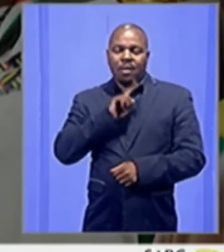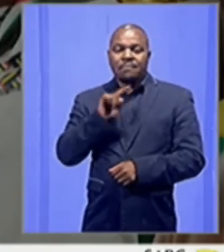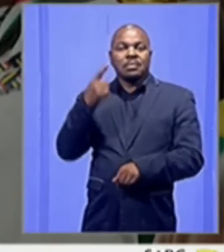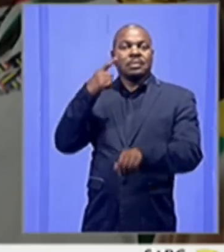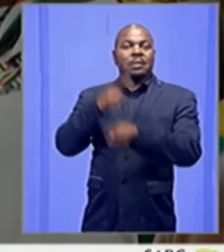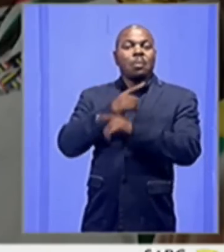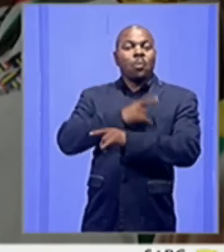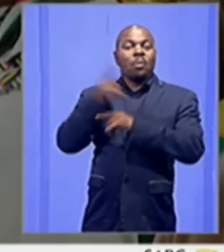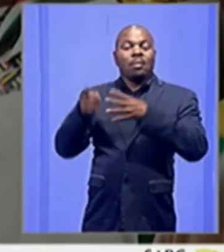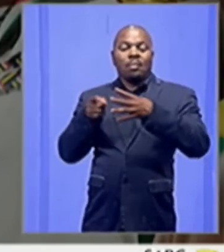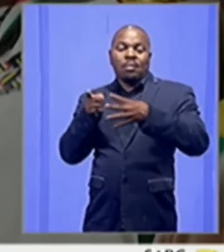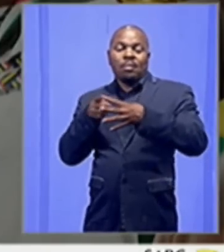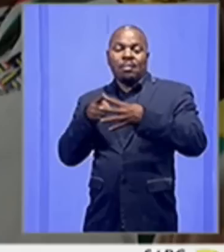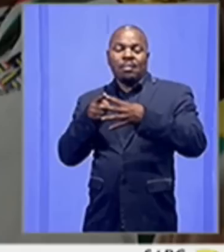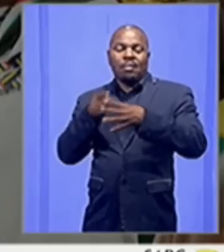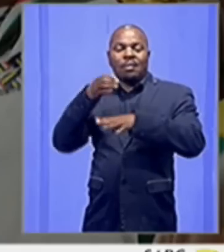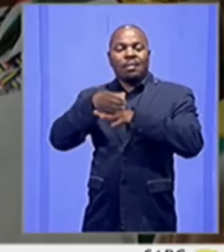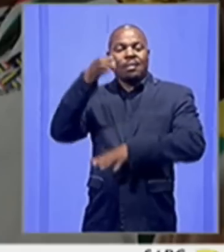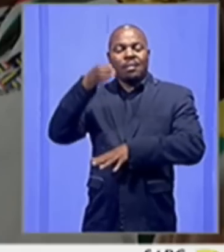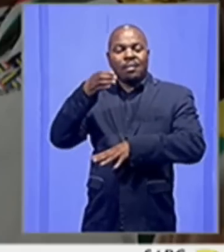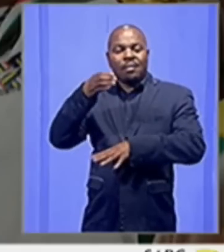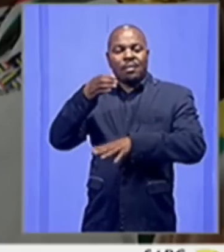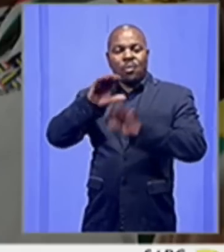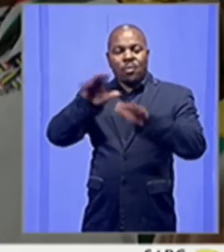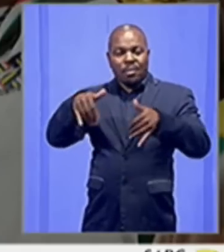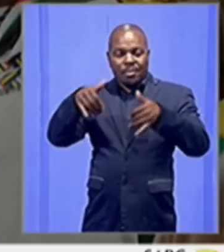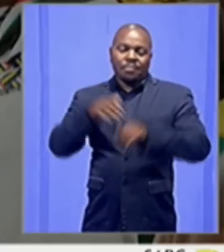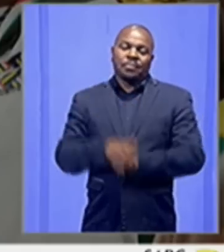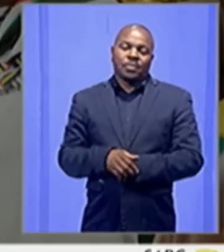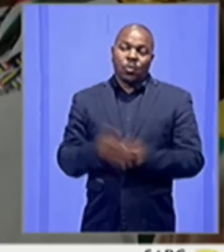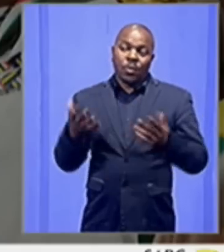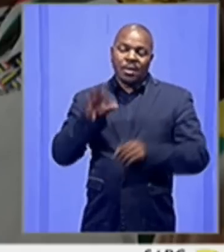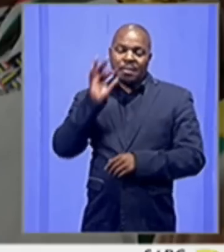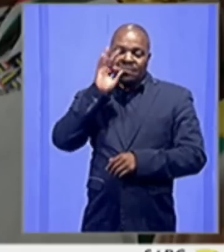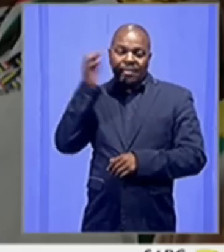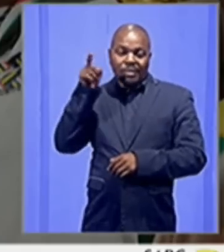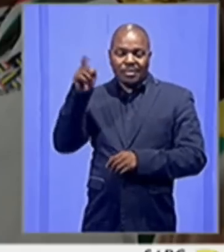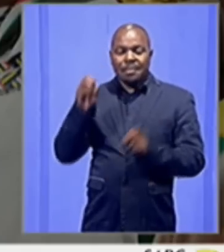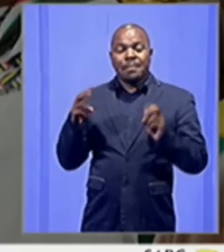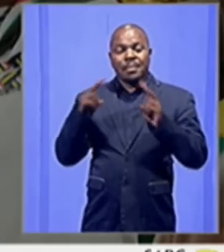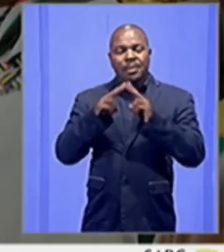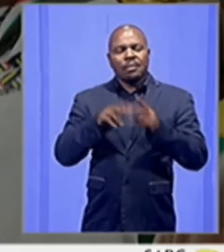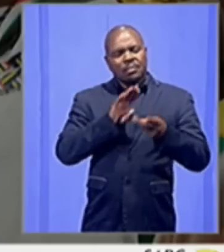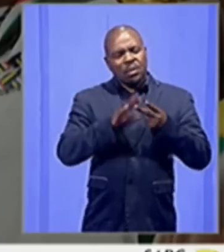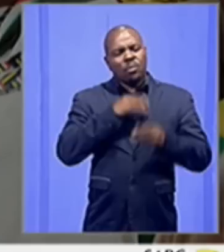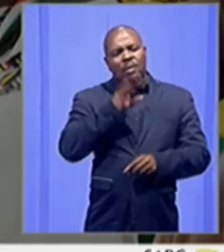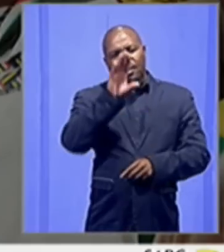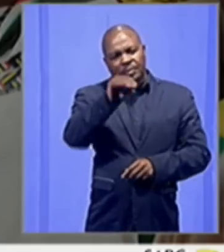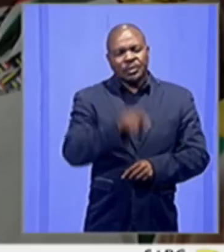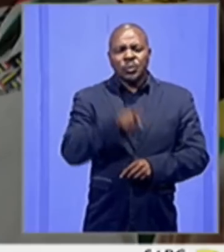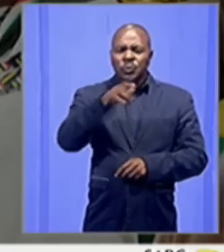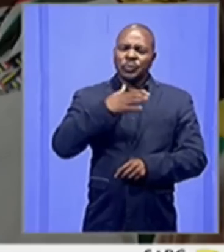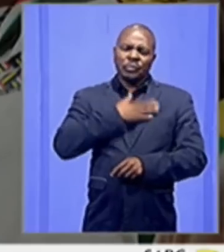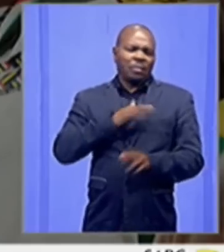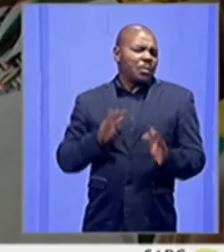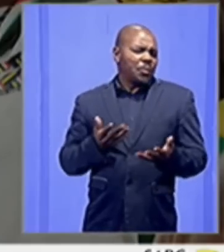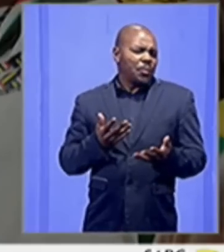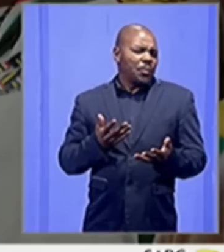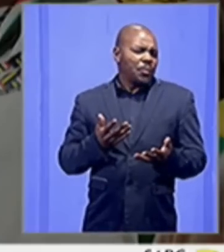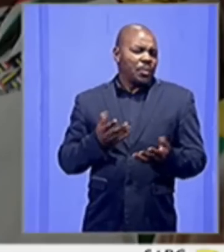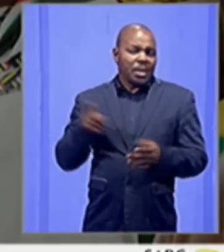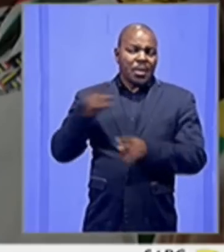histori ka go thopa mogopo wa lefase le Galabone ka Paris, France. Ra botšiša gore na maikutlo a gago ke afe ka